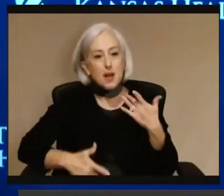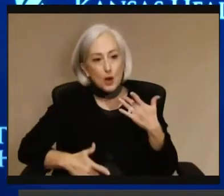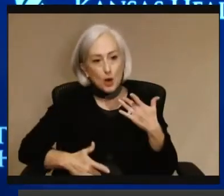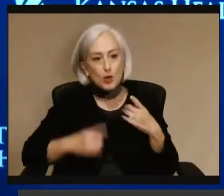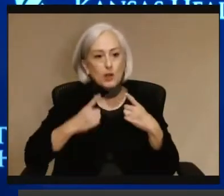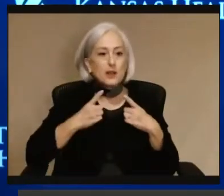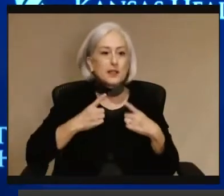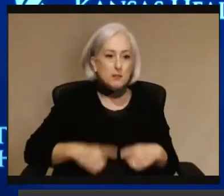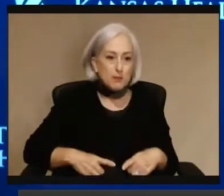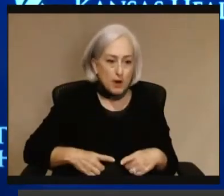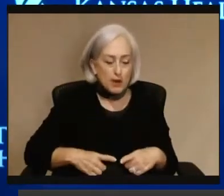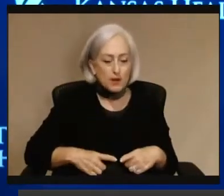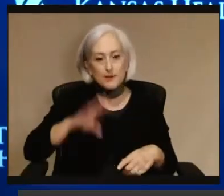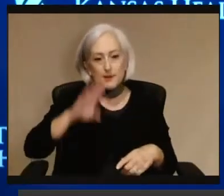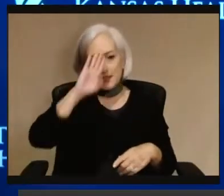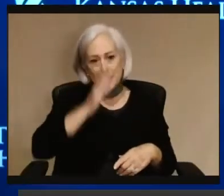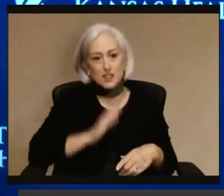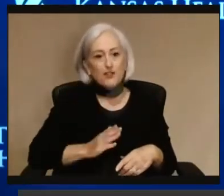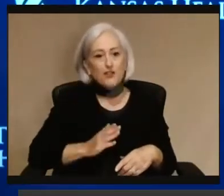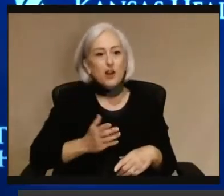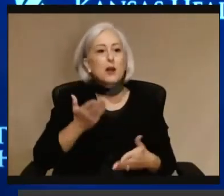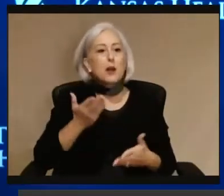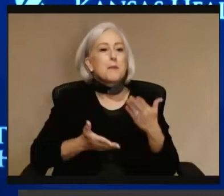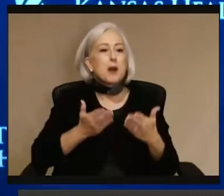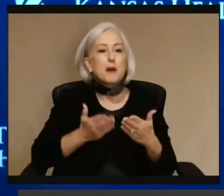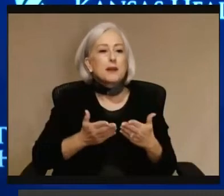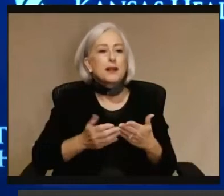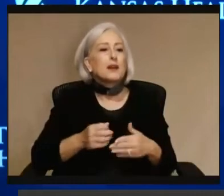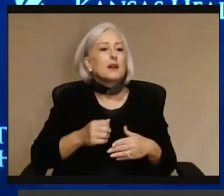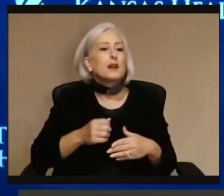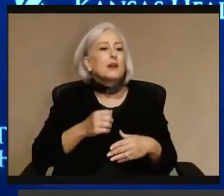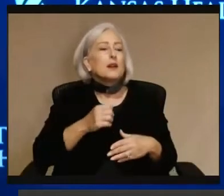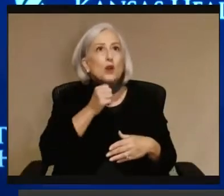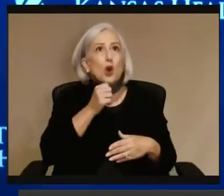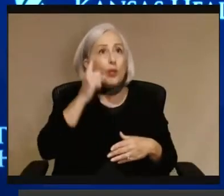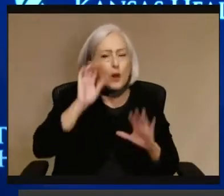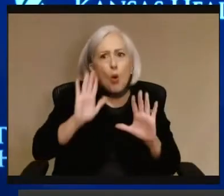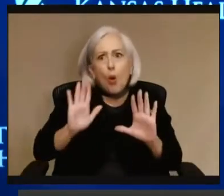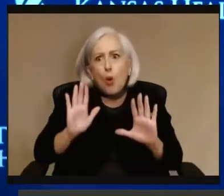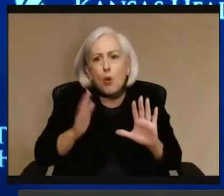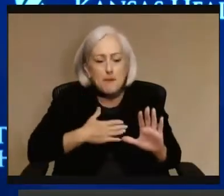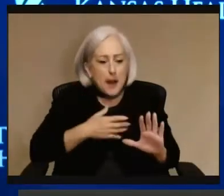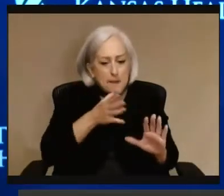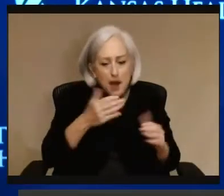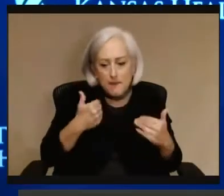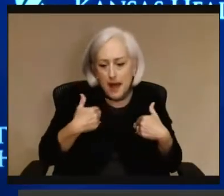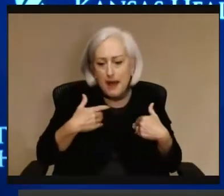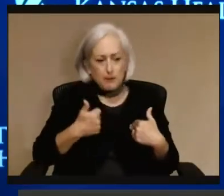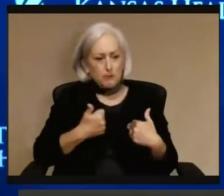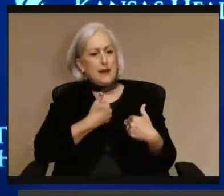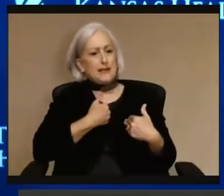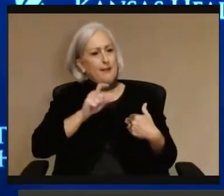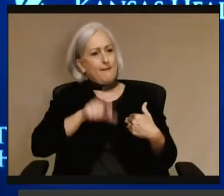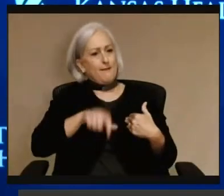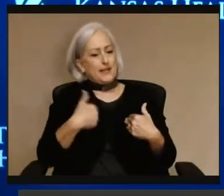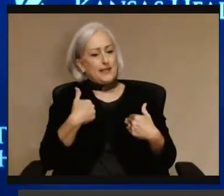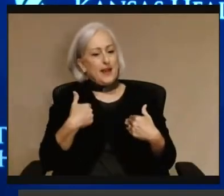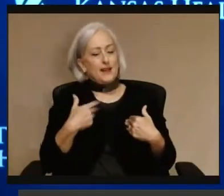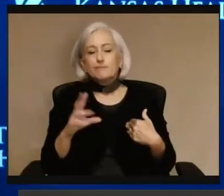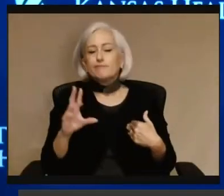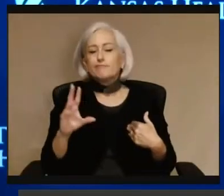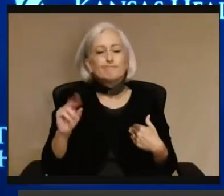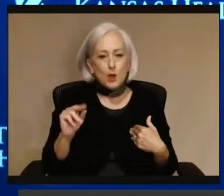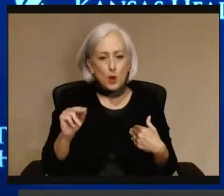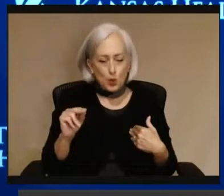link. It's not like a 1-to-1 correlation, so don't think, my mom had this, I certainly must have this. It doesn't work like that. You